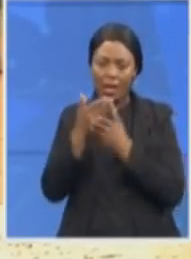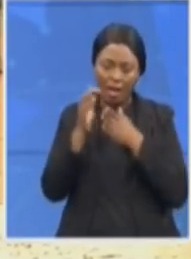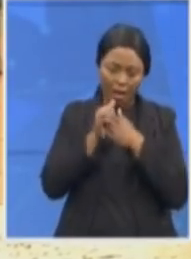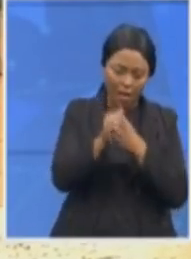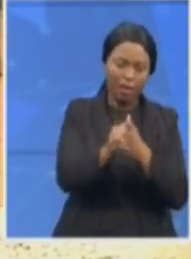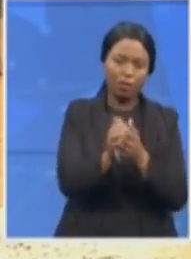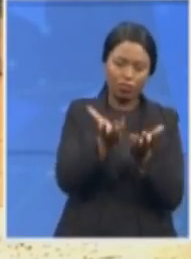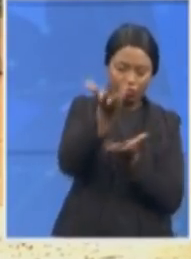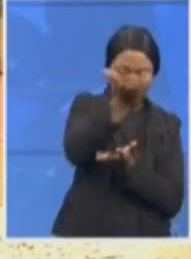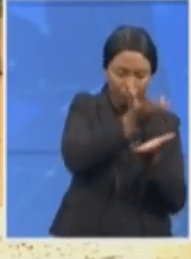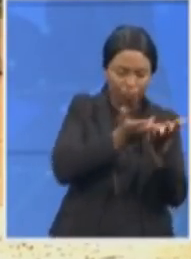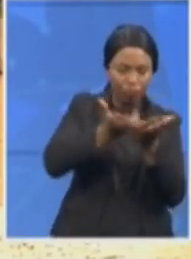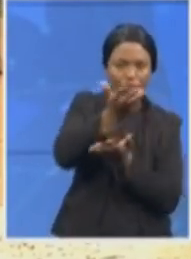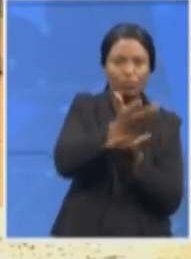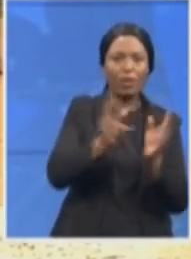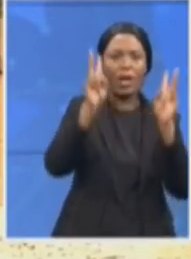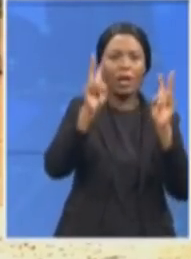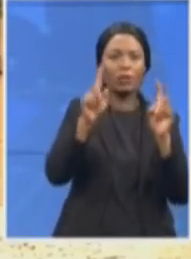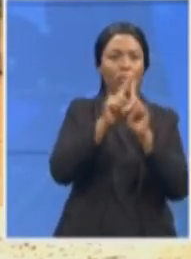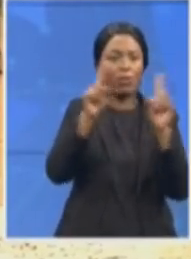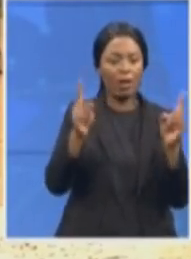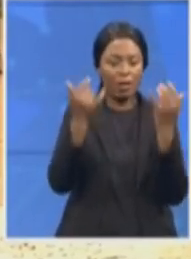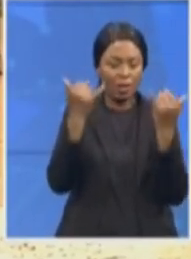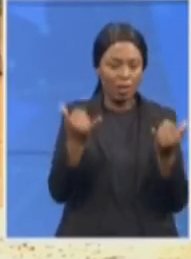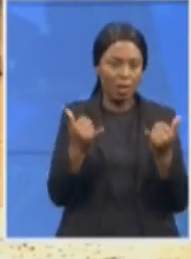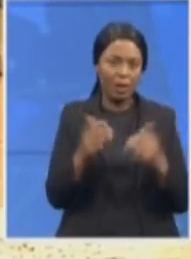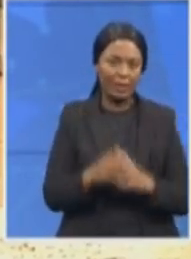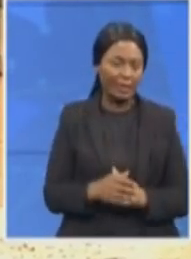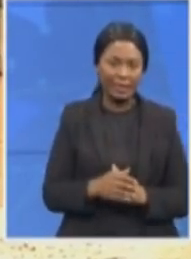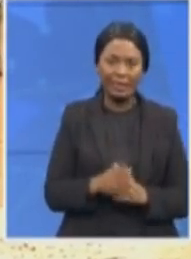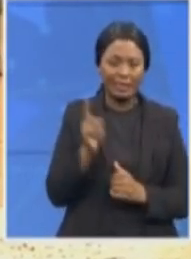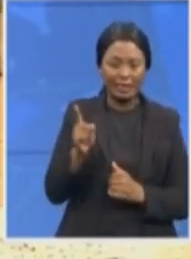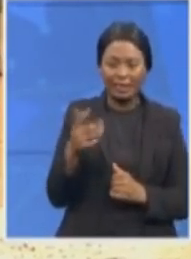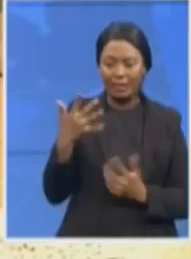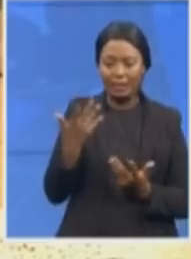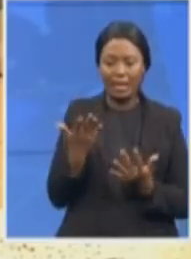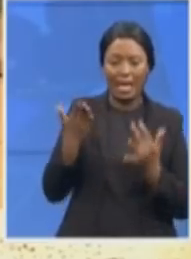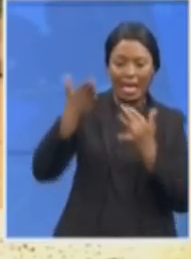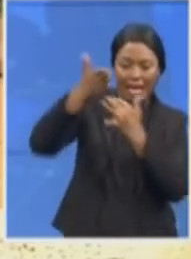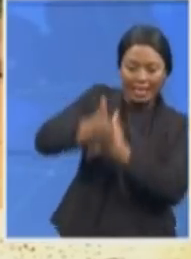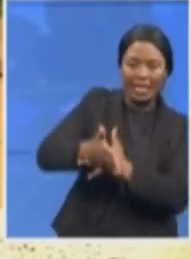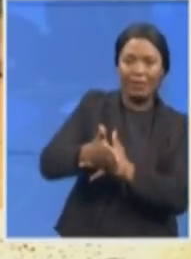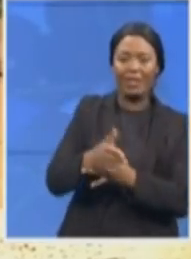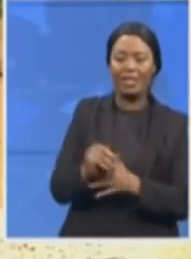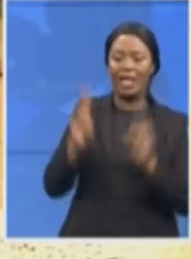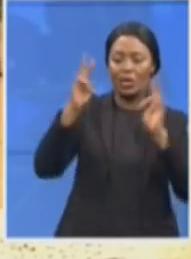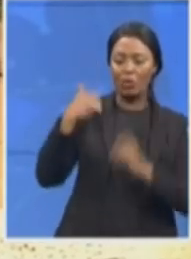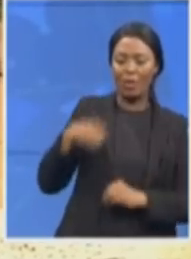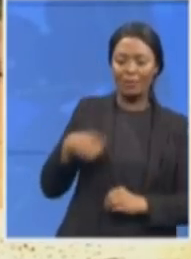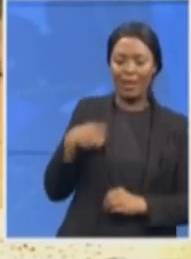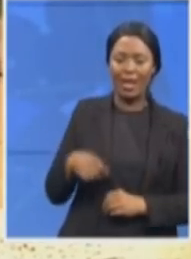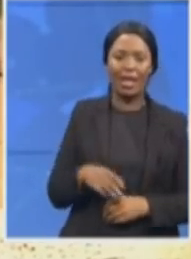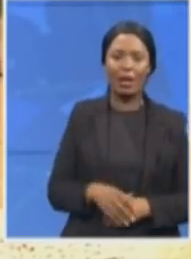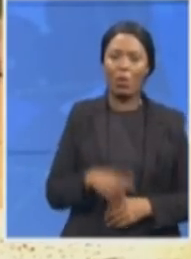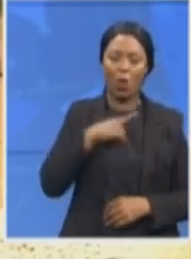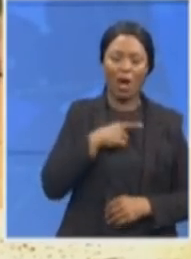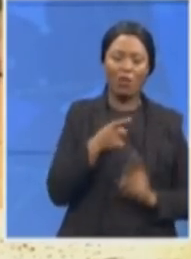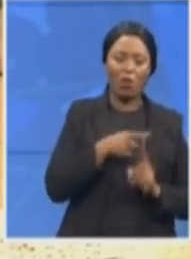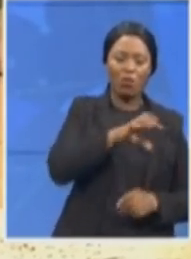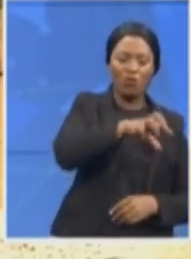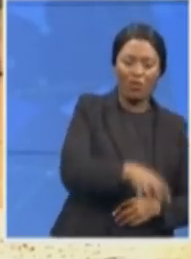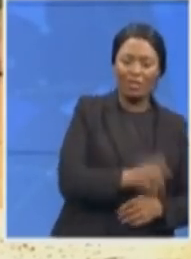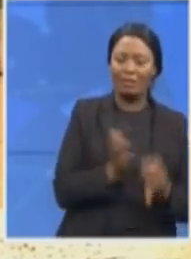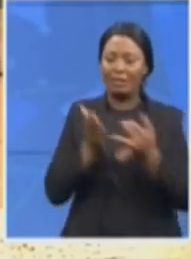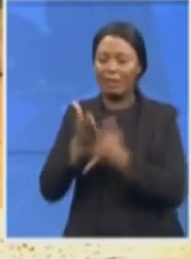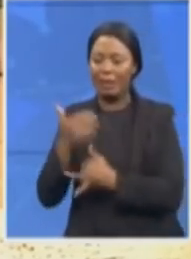for them to intervene in a municipal issue. But, at the end of the day, what does need to happen is a resolution. We cannot